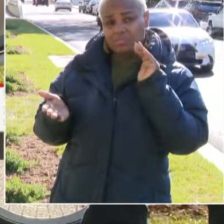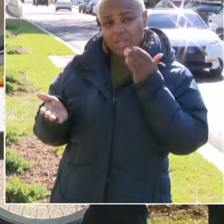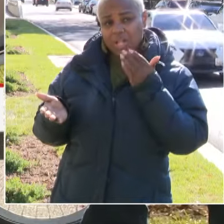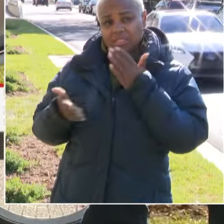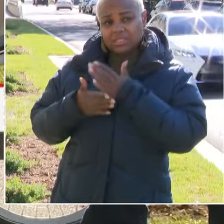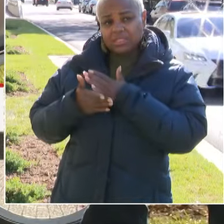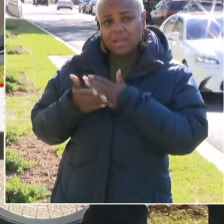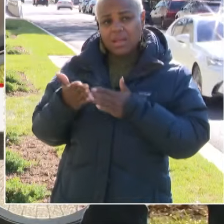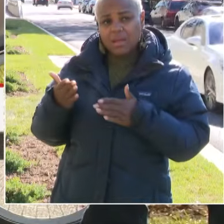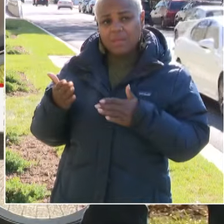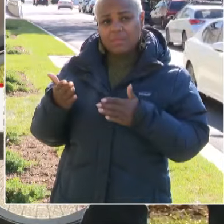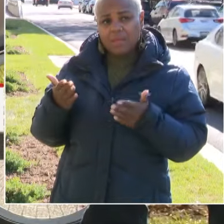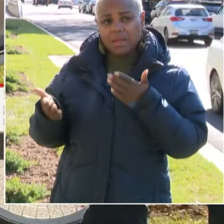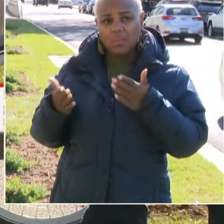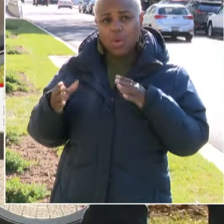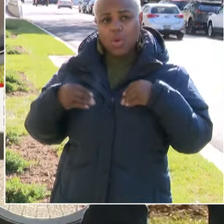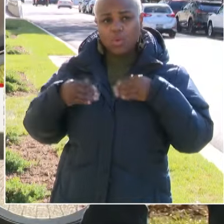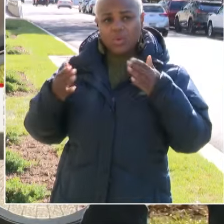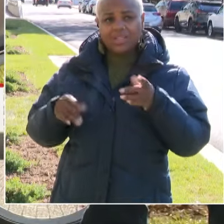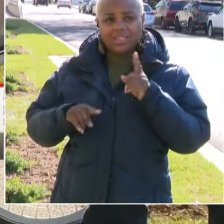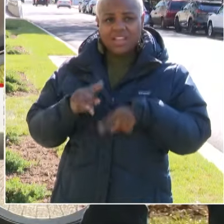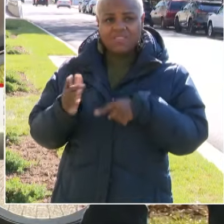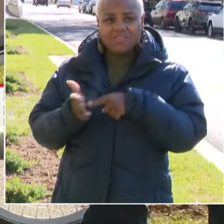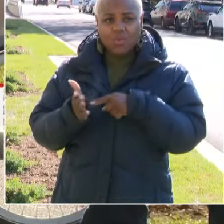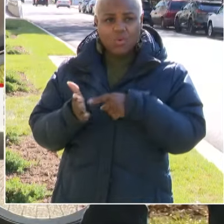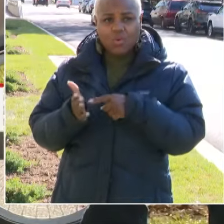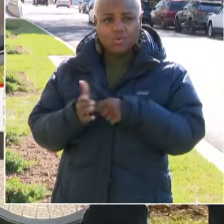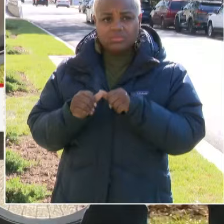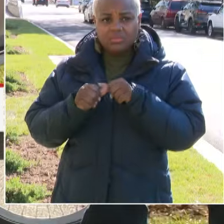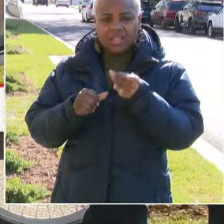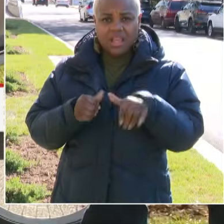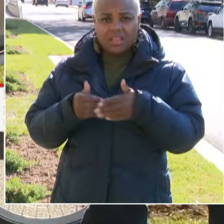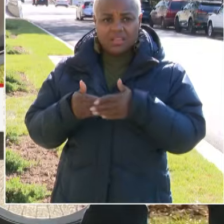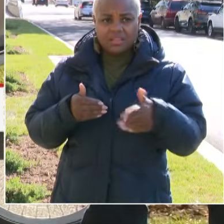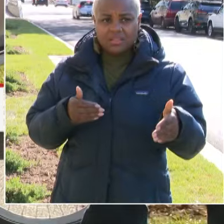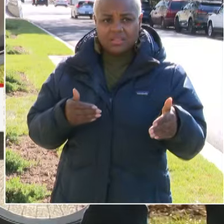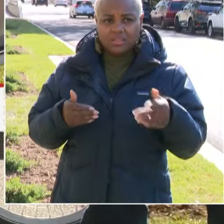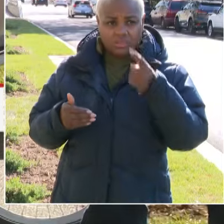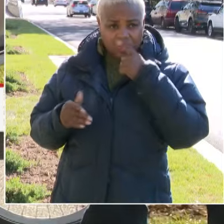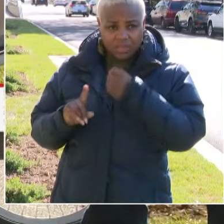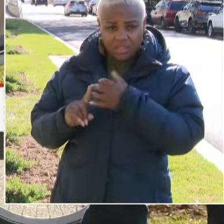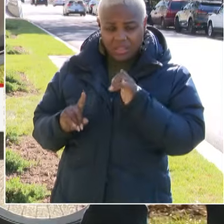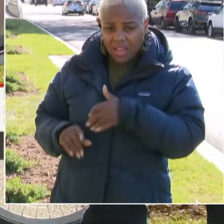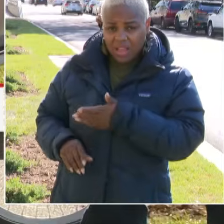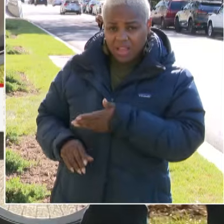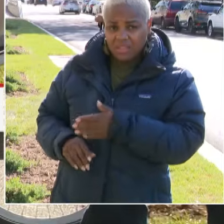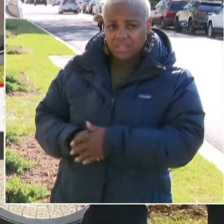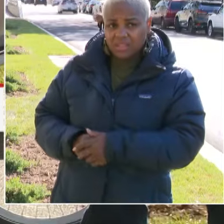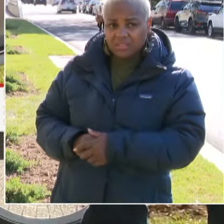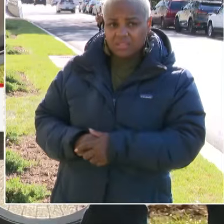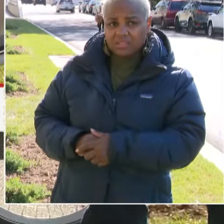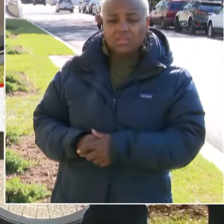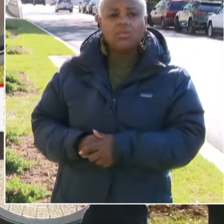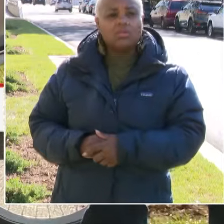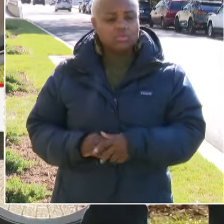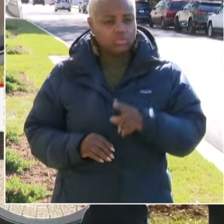less onerous to some of these businesses that seem to be depending on the streeteries? Sure. So, Mark, let me address